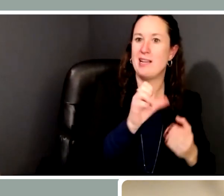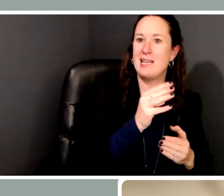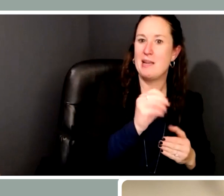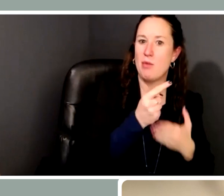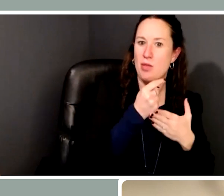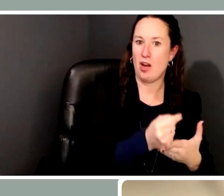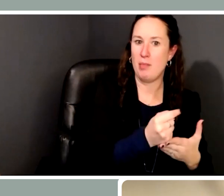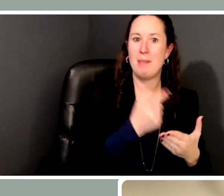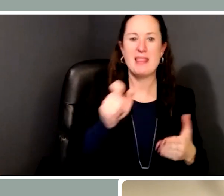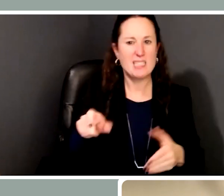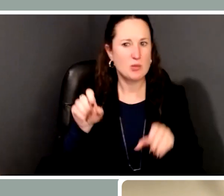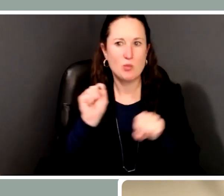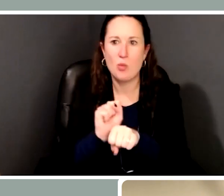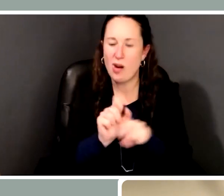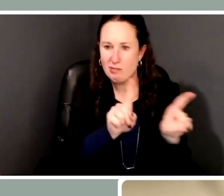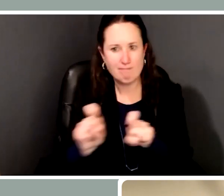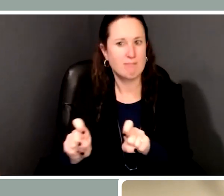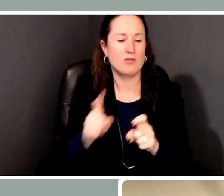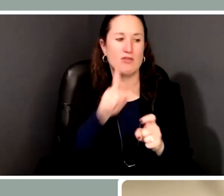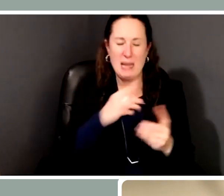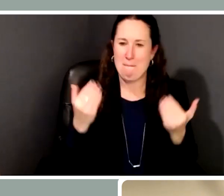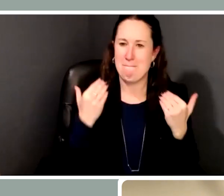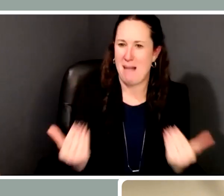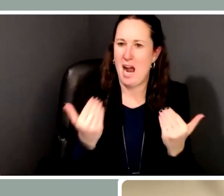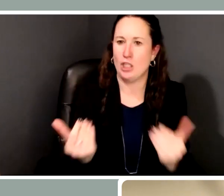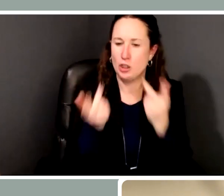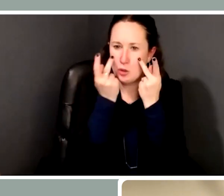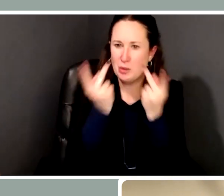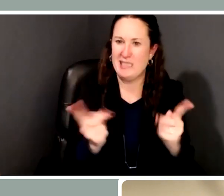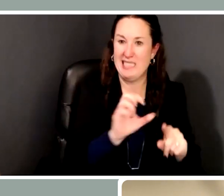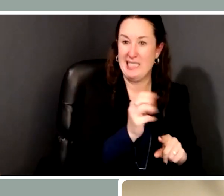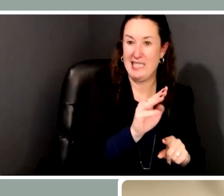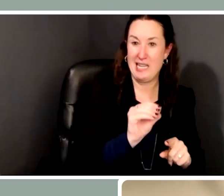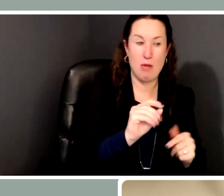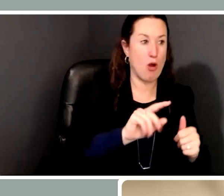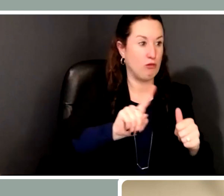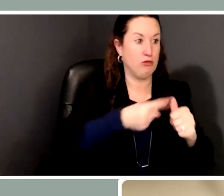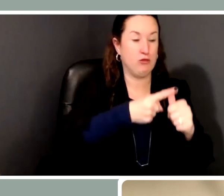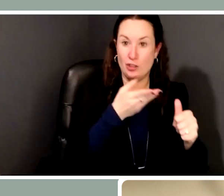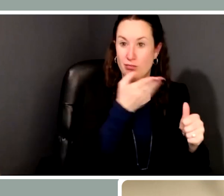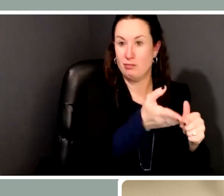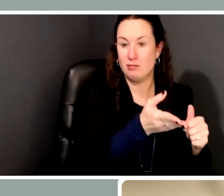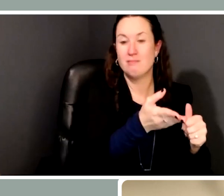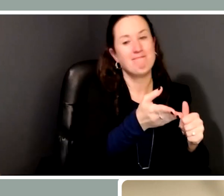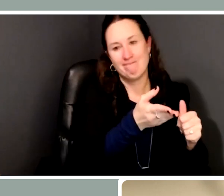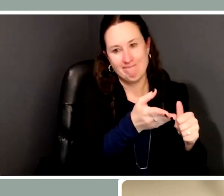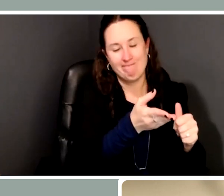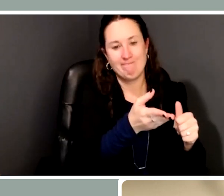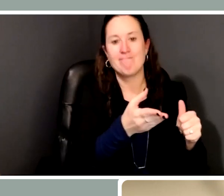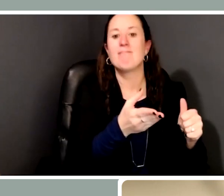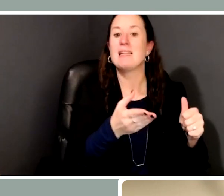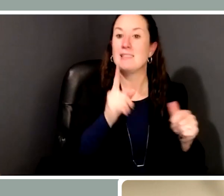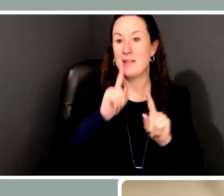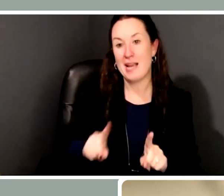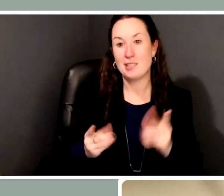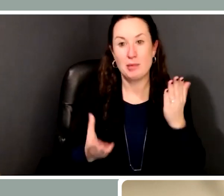interesting, modern day trial that showed that absolutely that wasn't true. So the answer is it's probably best to